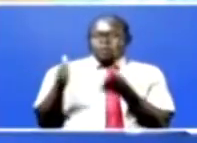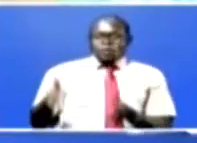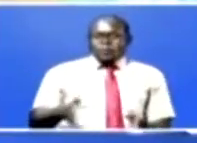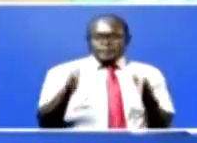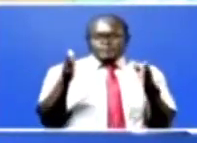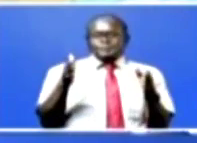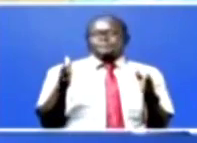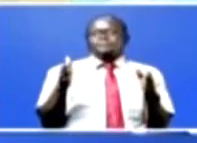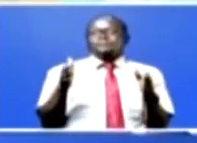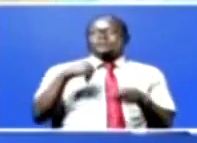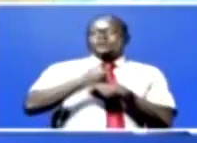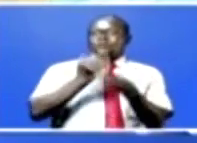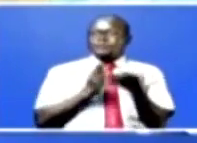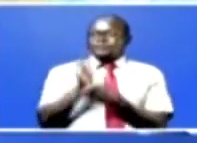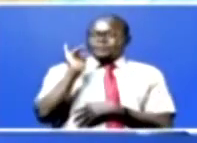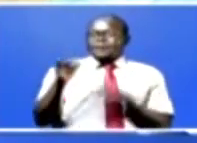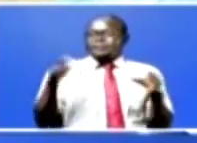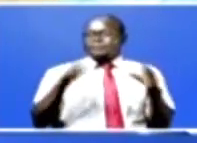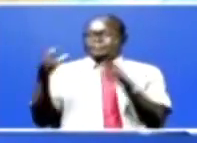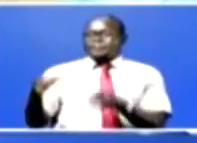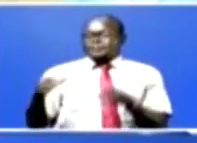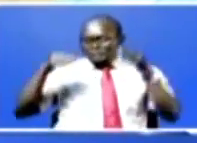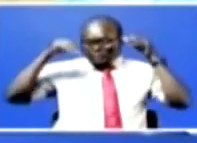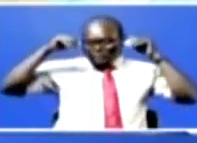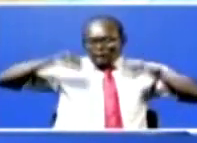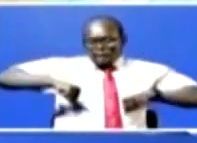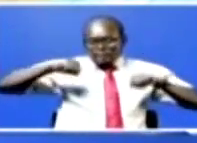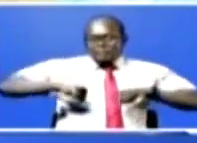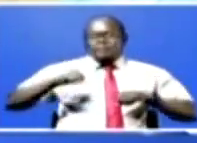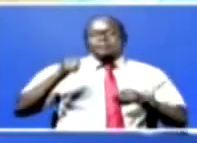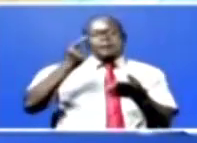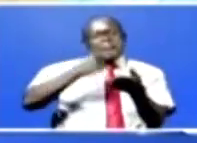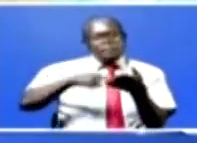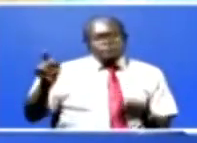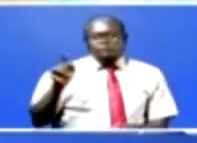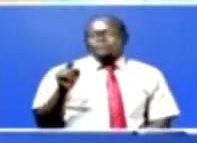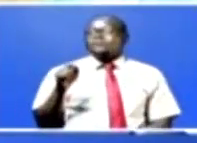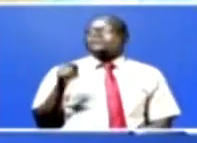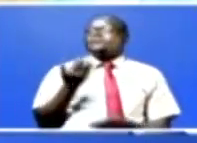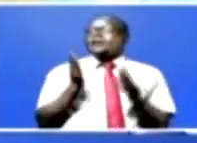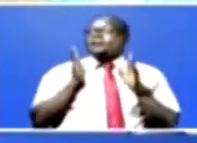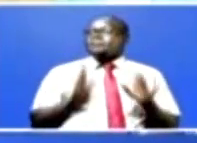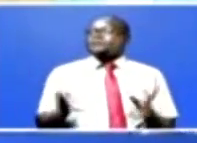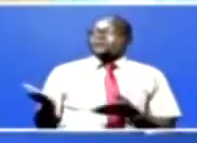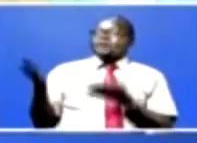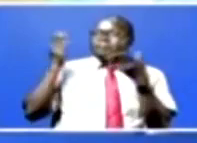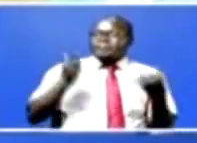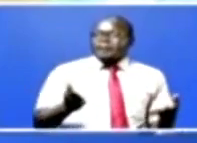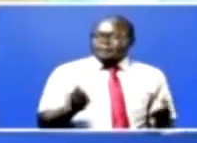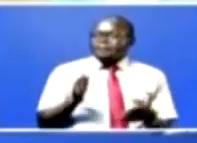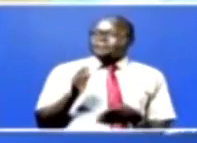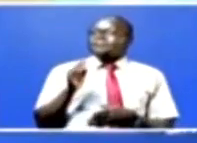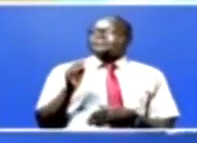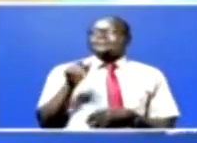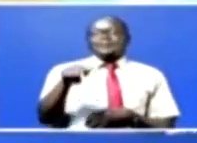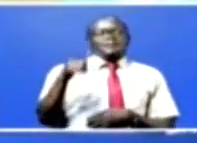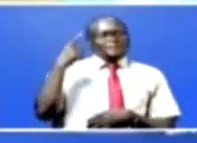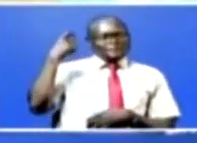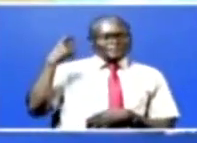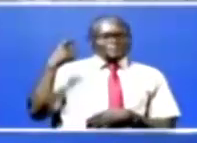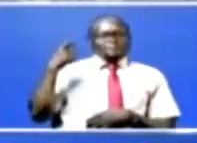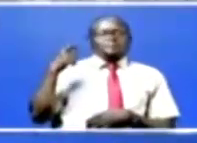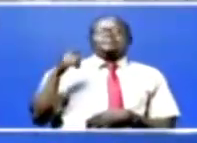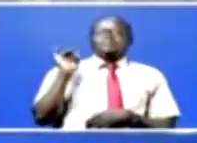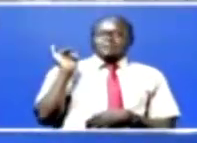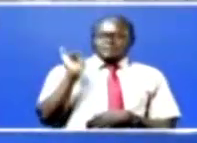tricks and ensured that the party resolution passed through the house. So anybody who thinks that he can oust John Mbadi is daydreaming. John Mbadi is there